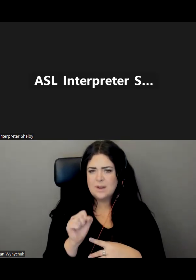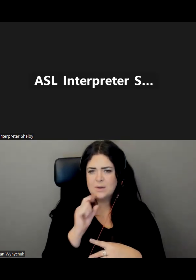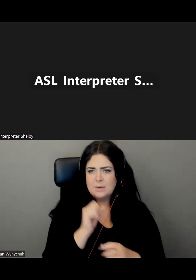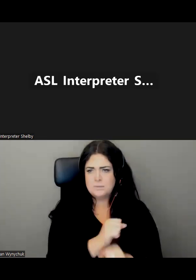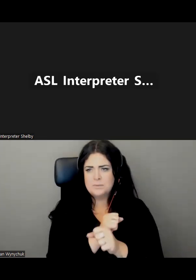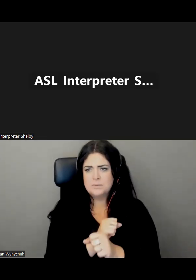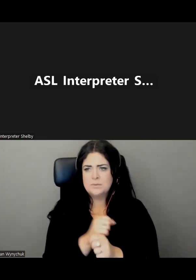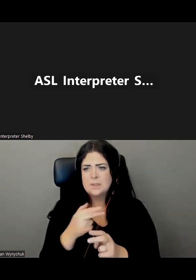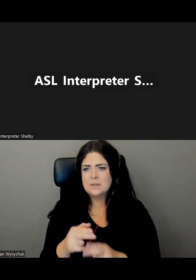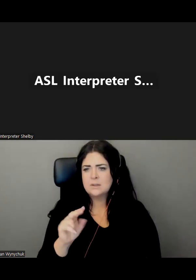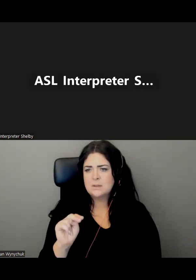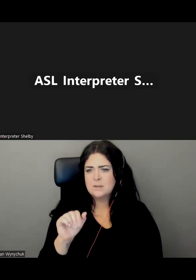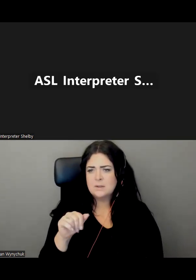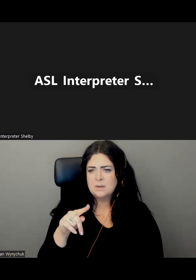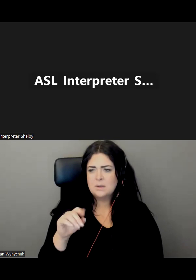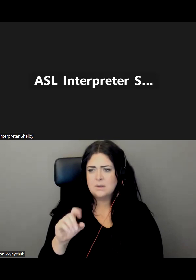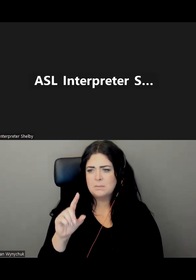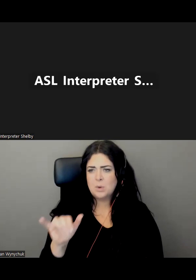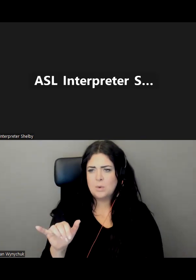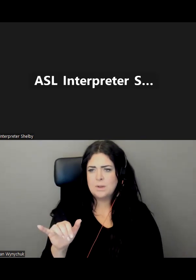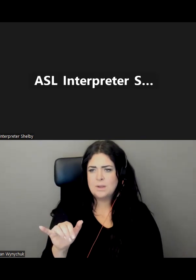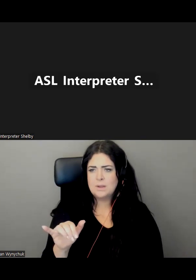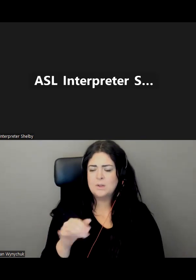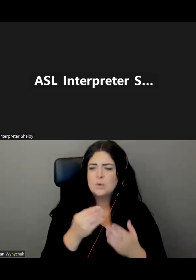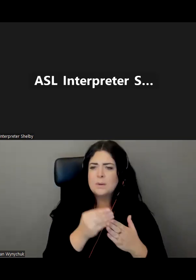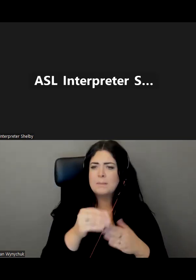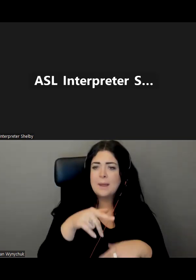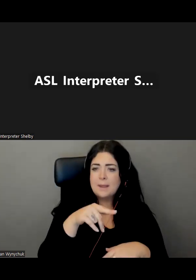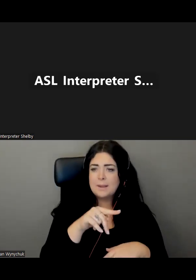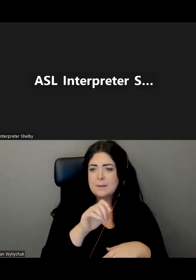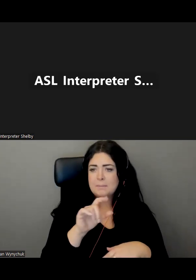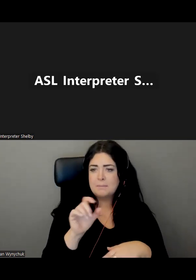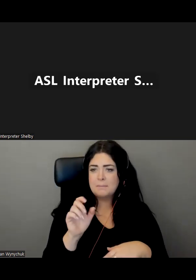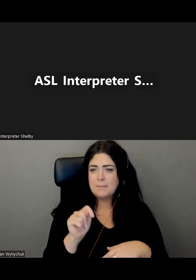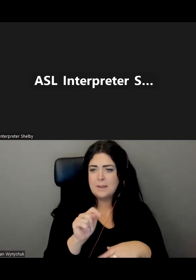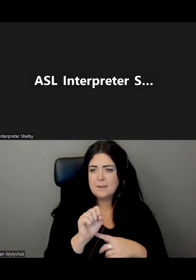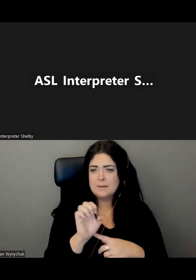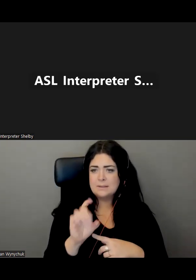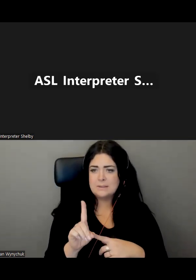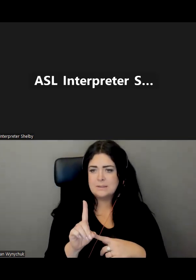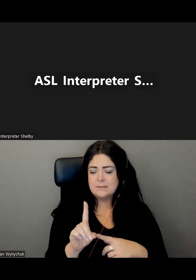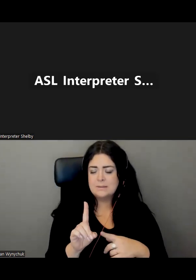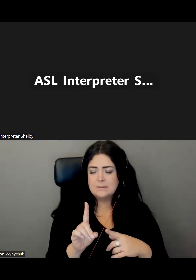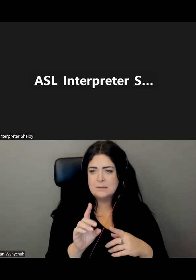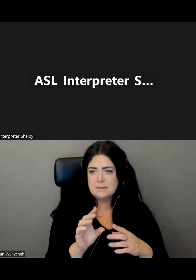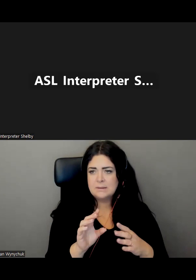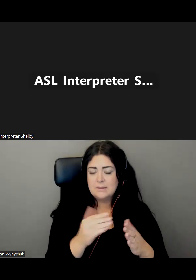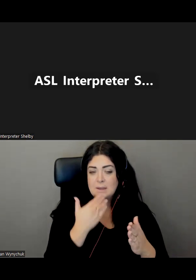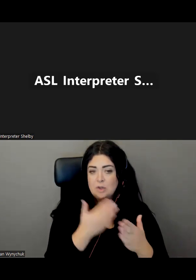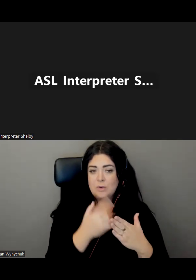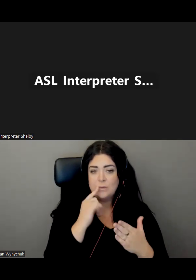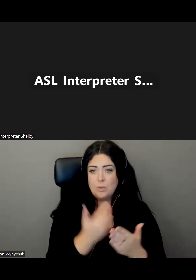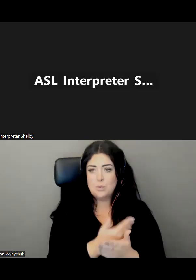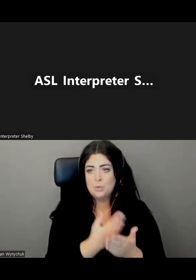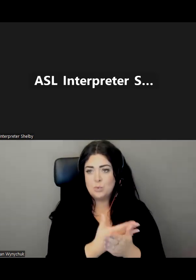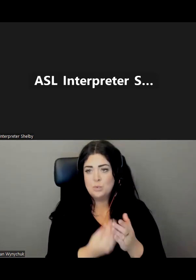called Napoli. You can get them either in pelleted seeds, which are great, very forgiving for new growers, or